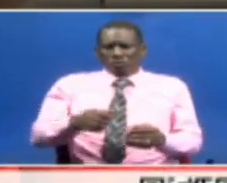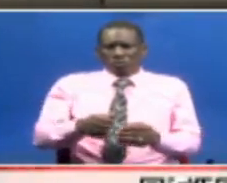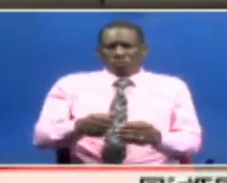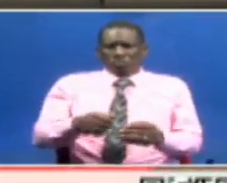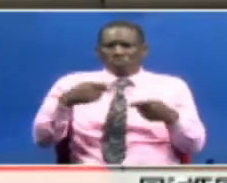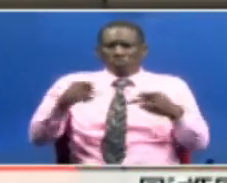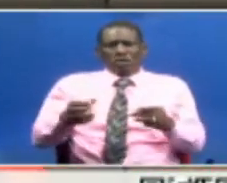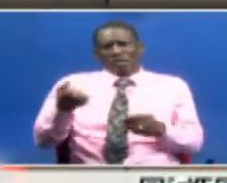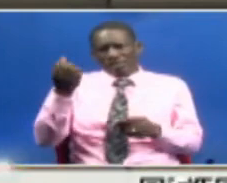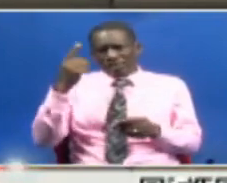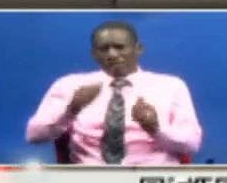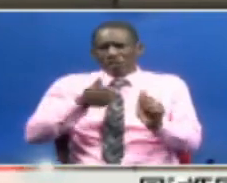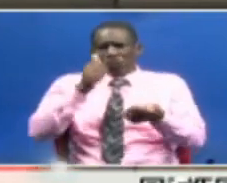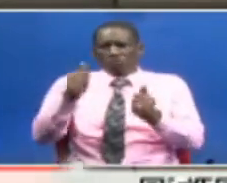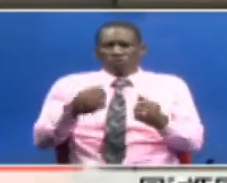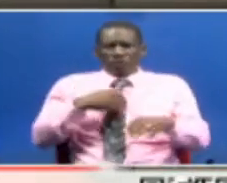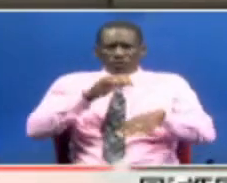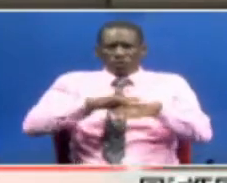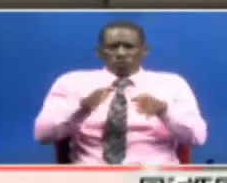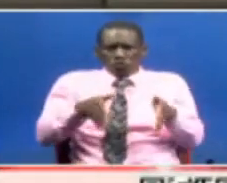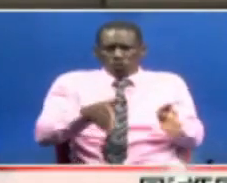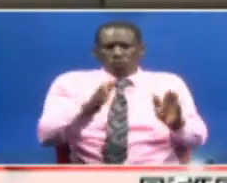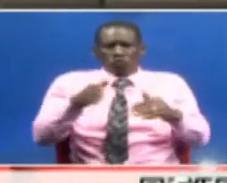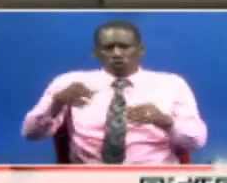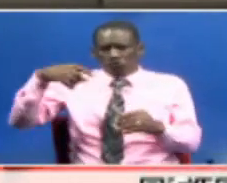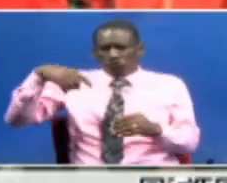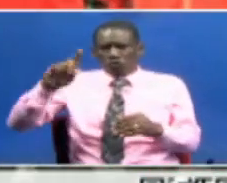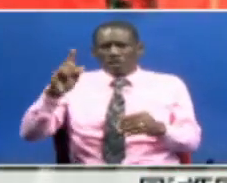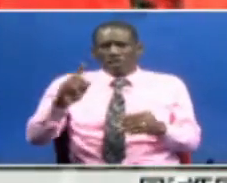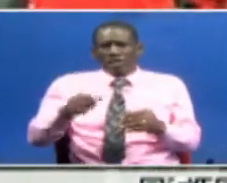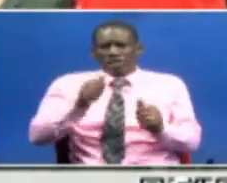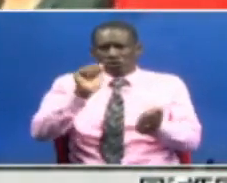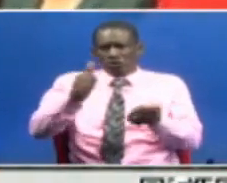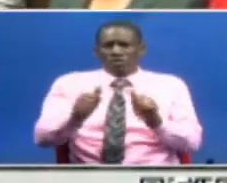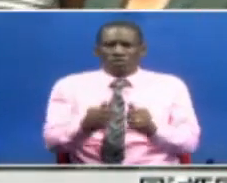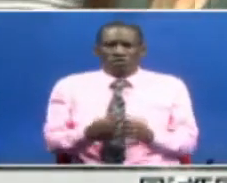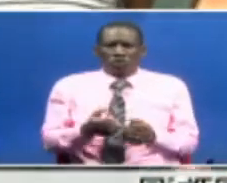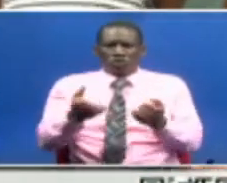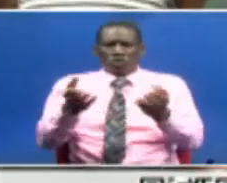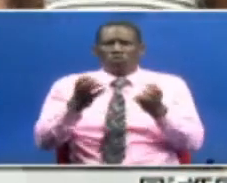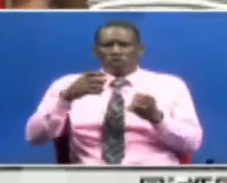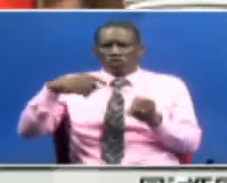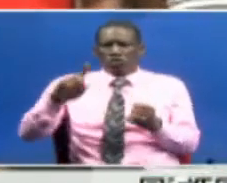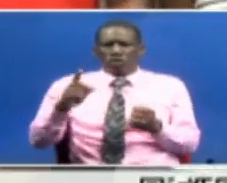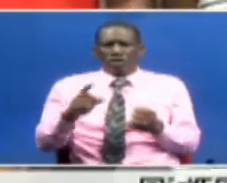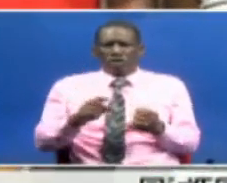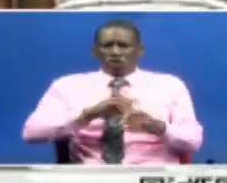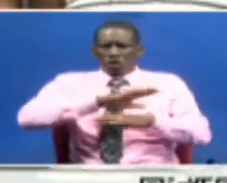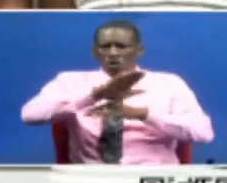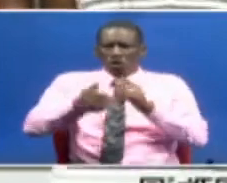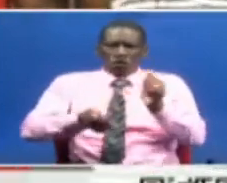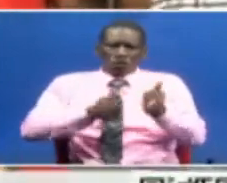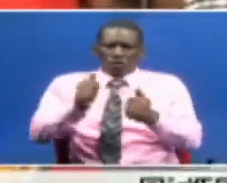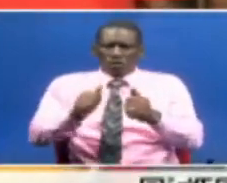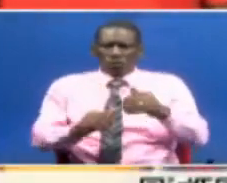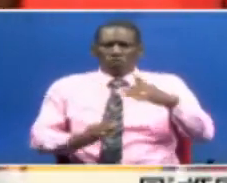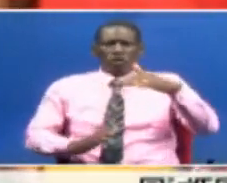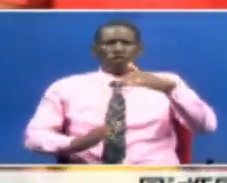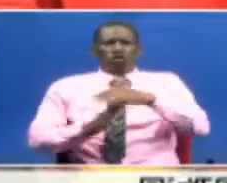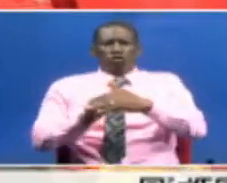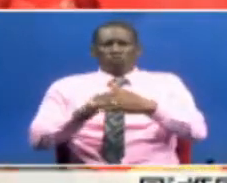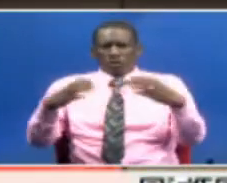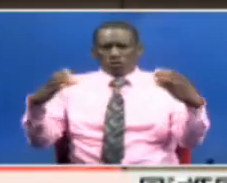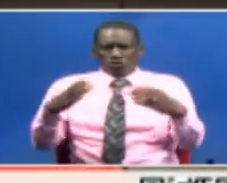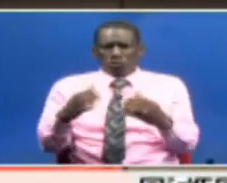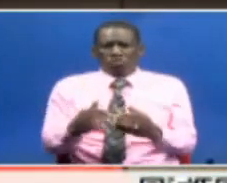I think we have a very good chance of winning the competition. I think we need to win all our matches and top the group first to have a